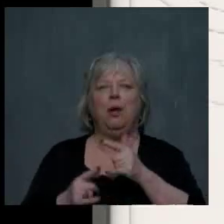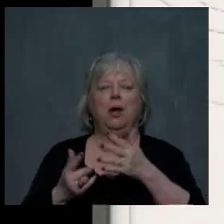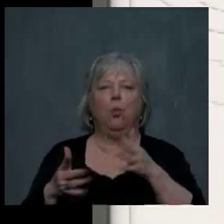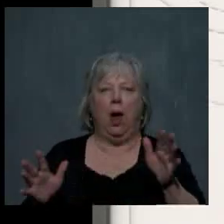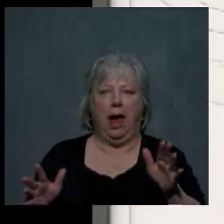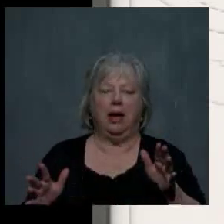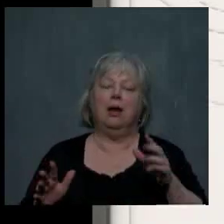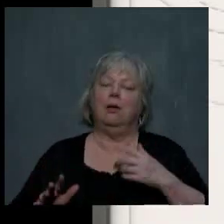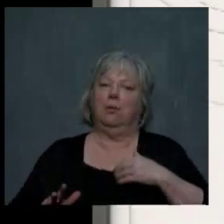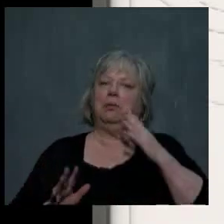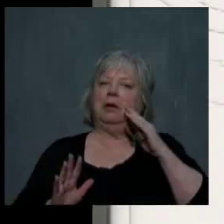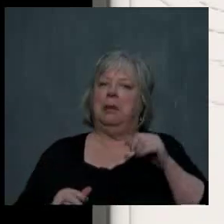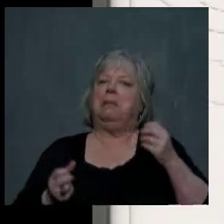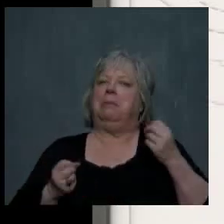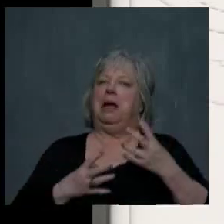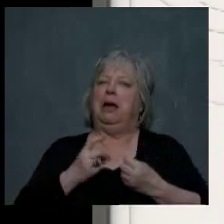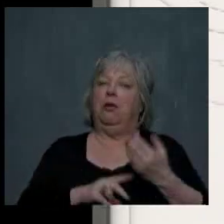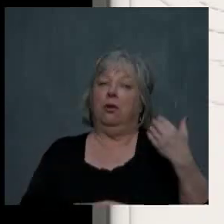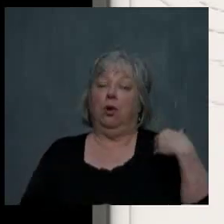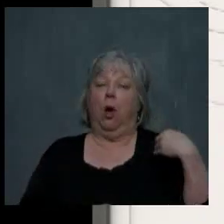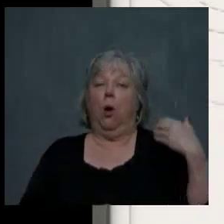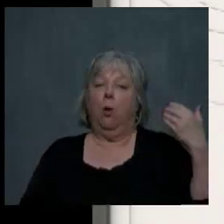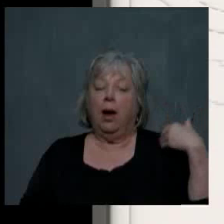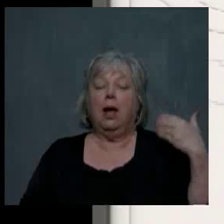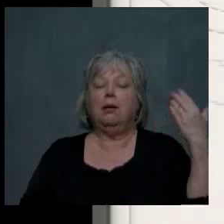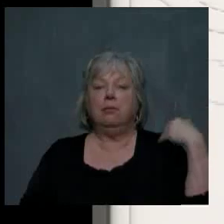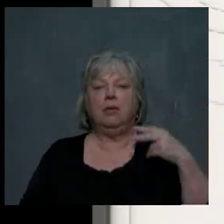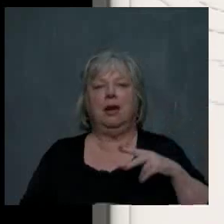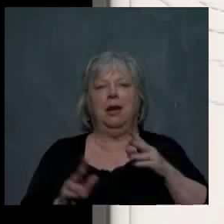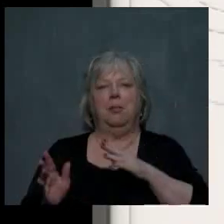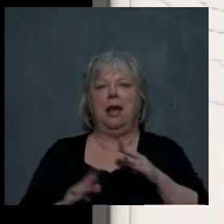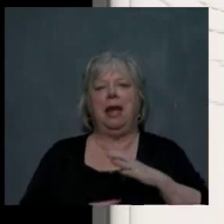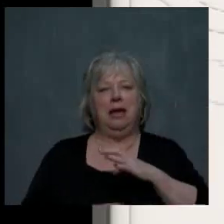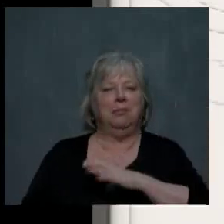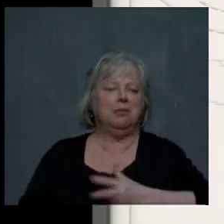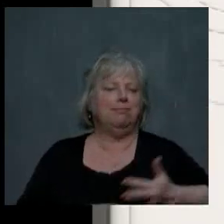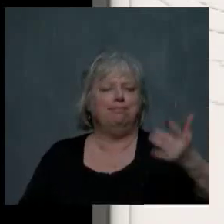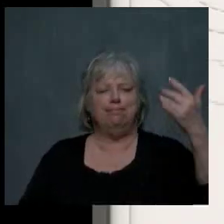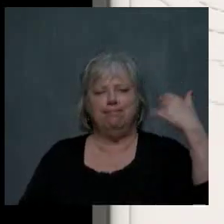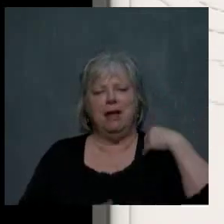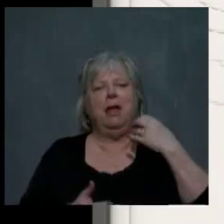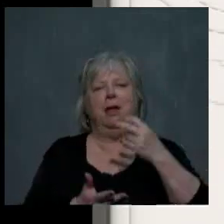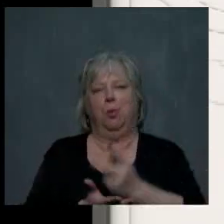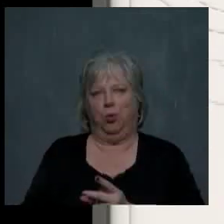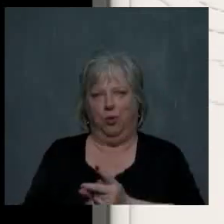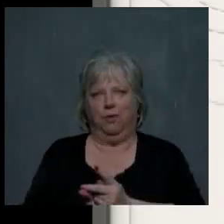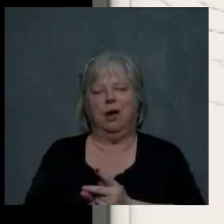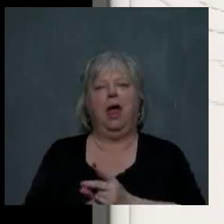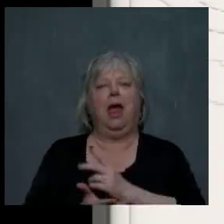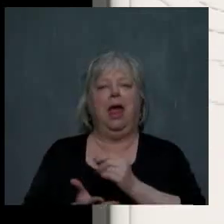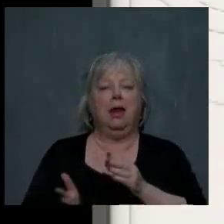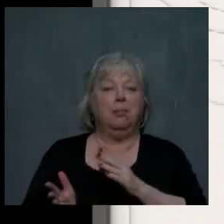ago, and it was duly approved by the Planning Commission. The zoning was put in place, and the